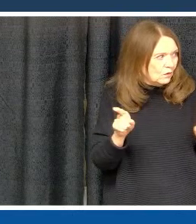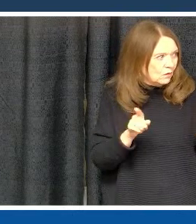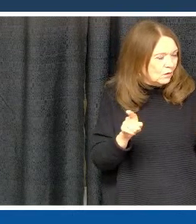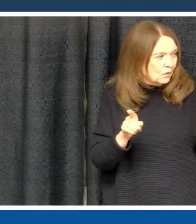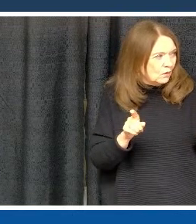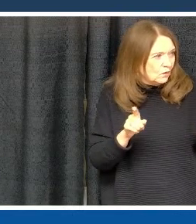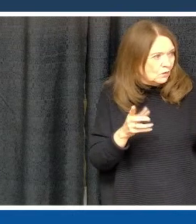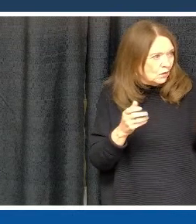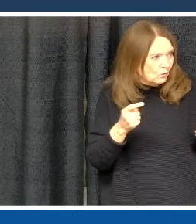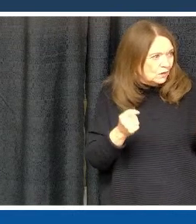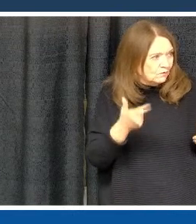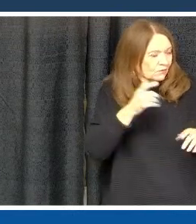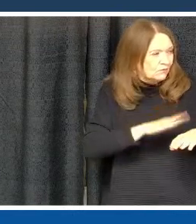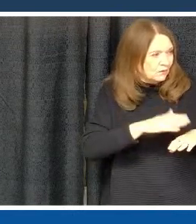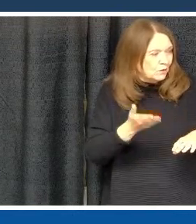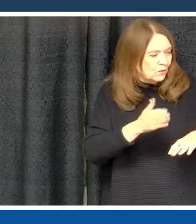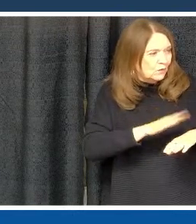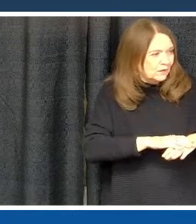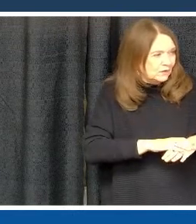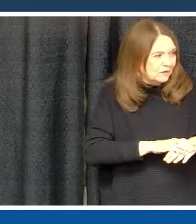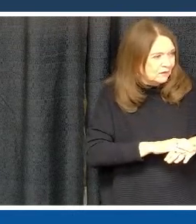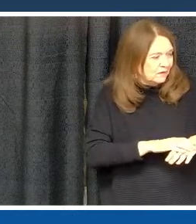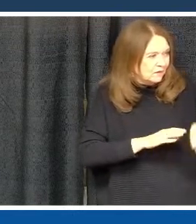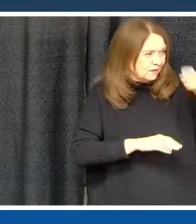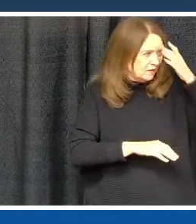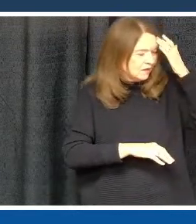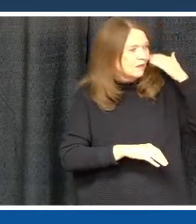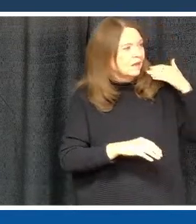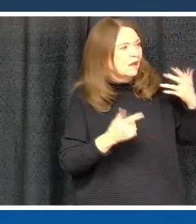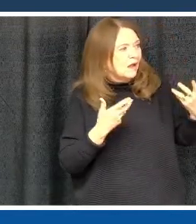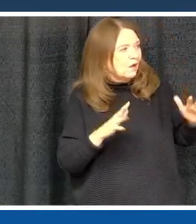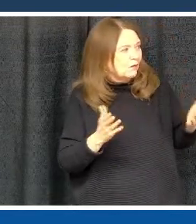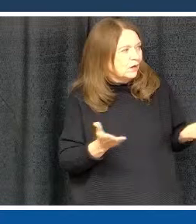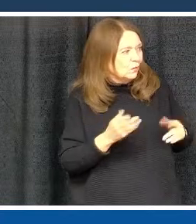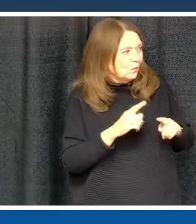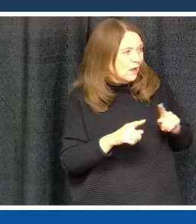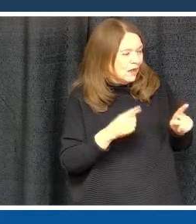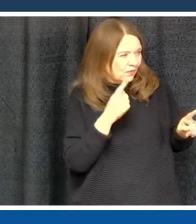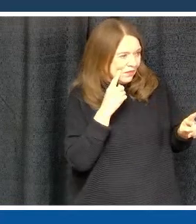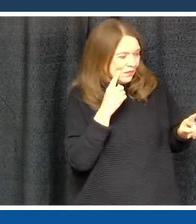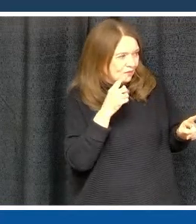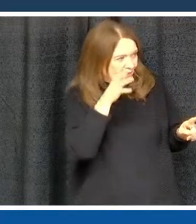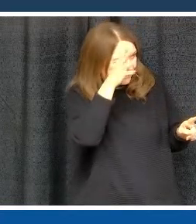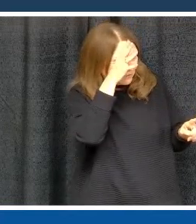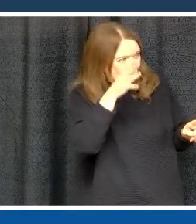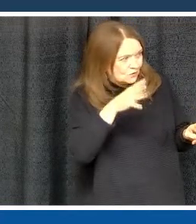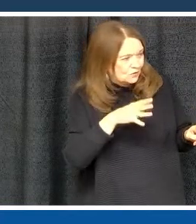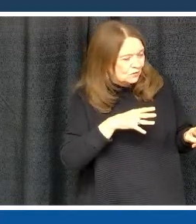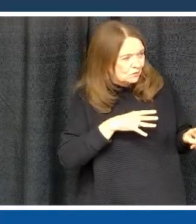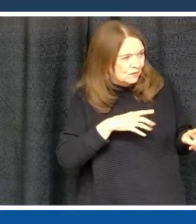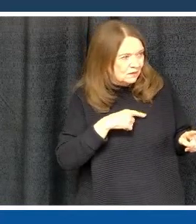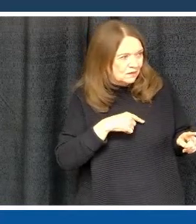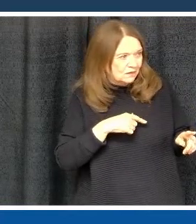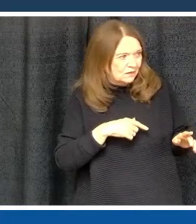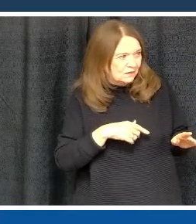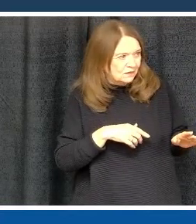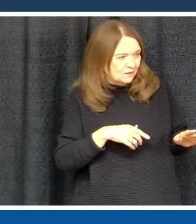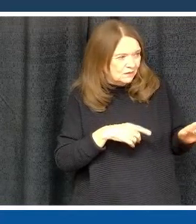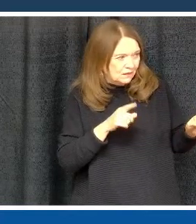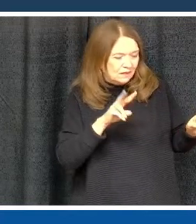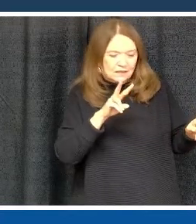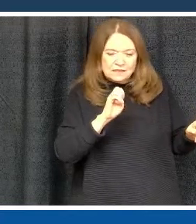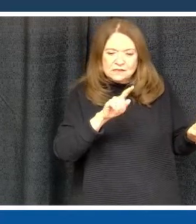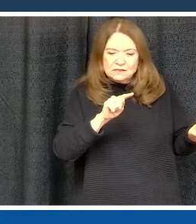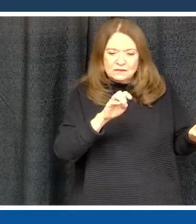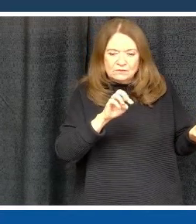if y'all want to flip a coin. I'm already here. Well, I think that, I let him go for, he's a veteran, and